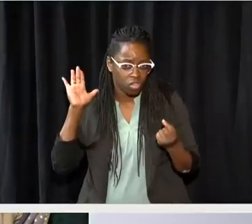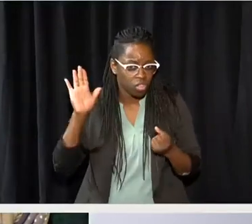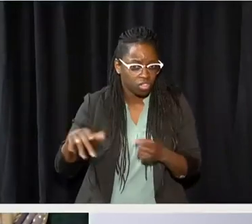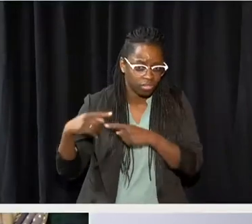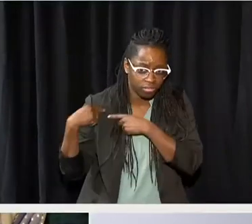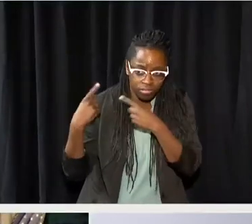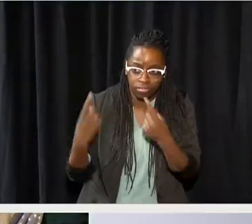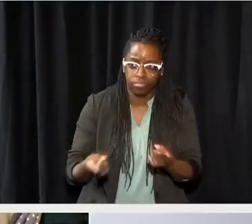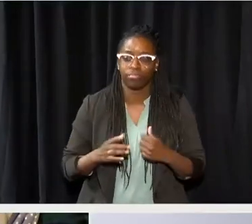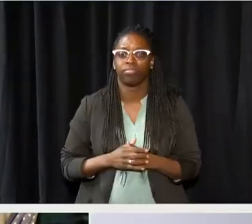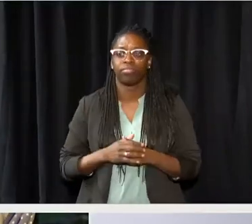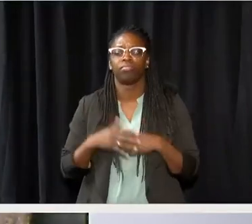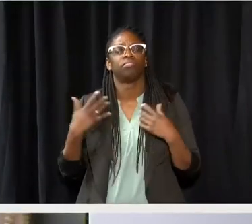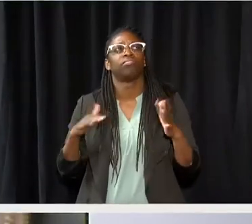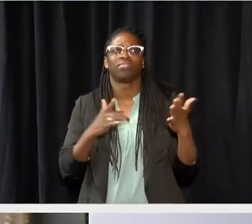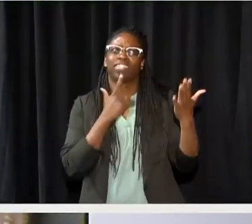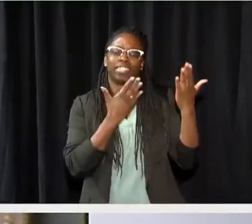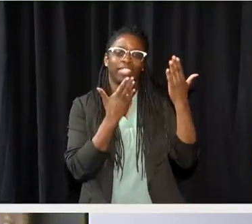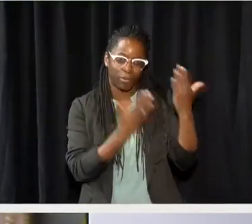me.